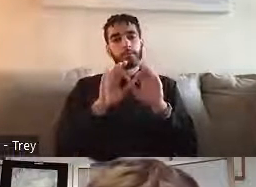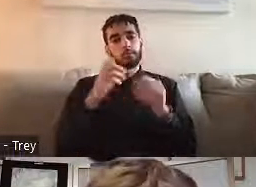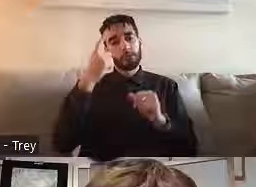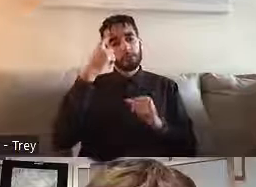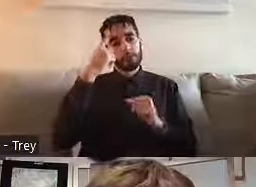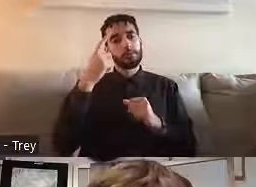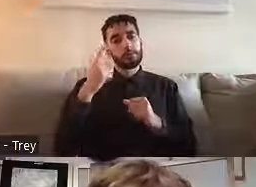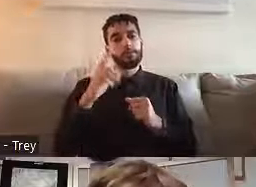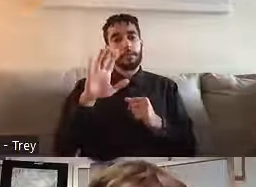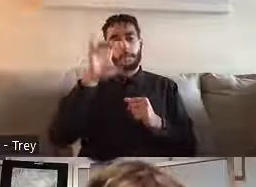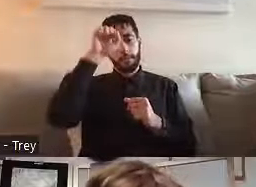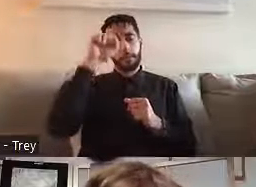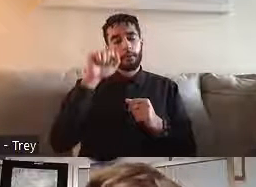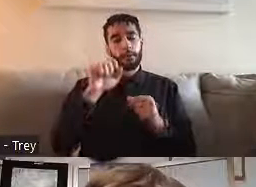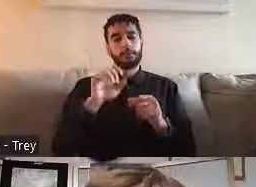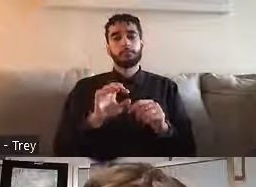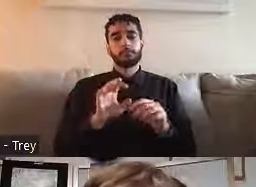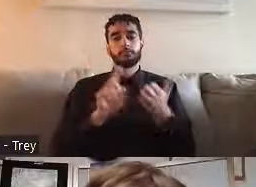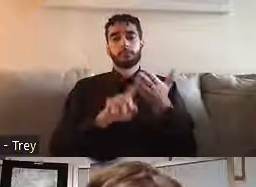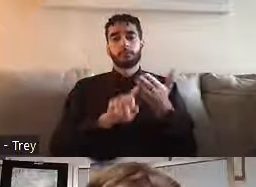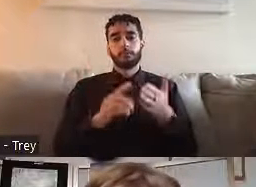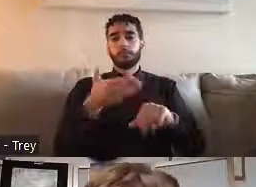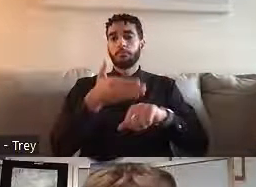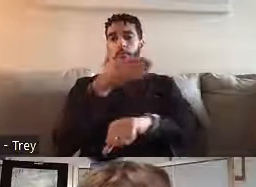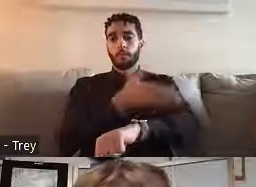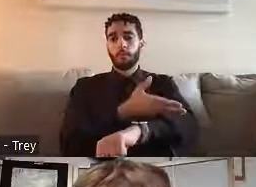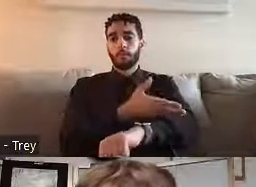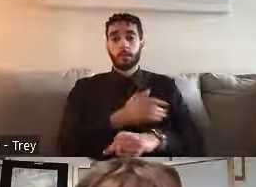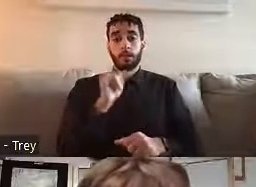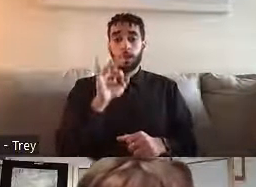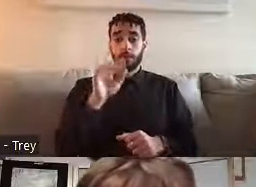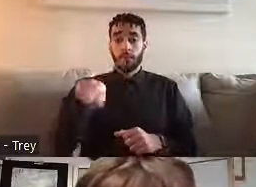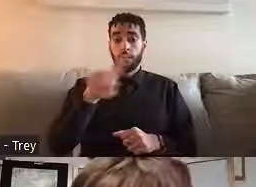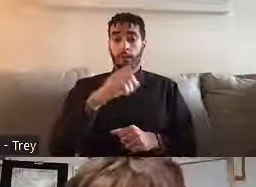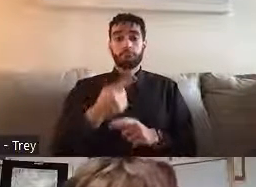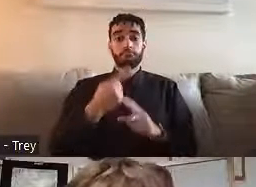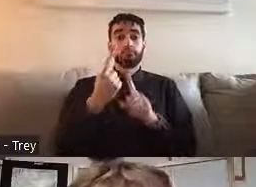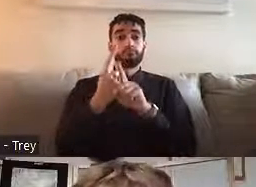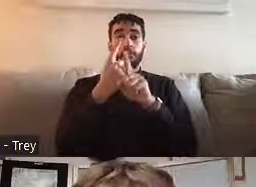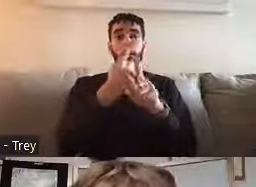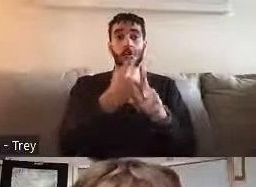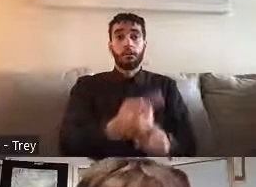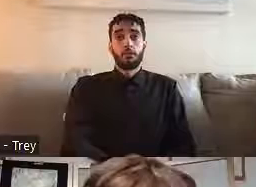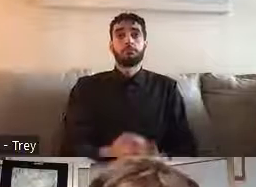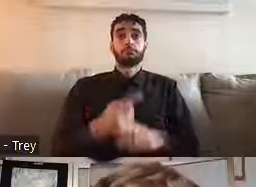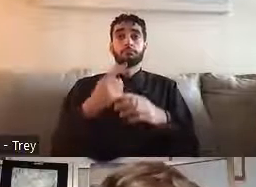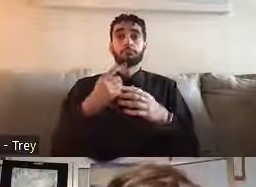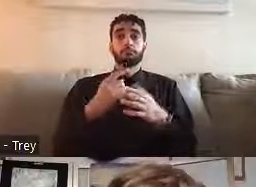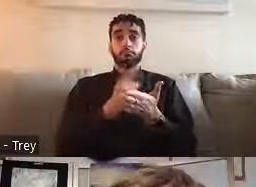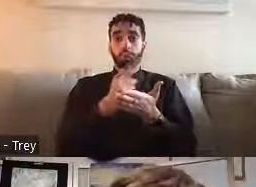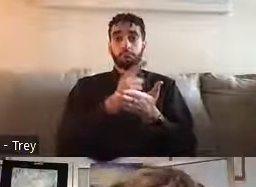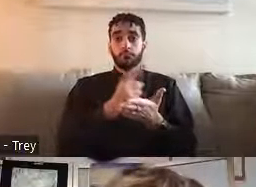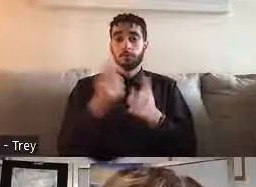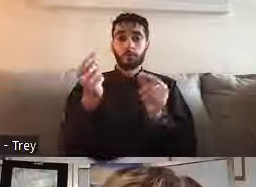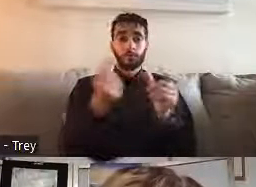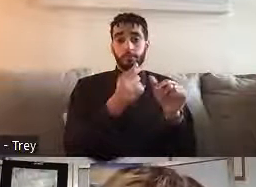their memory functioning. And some, if they have the routine of physical activity with their care recipient, can have